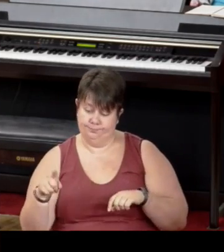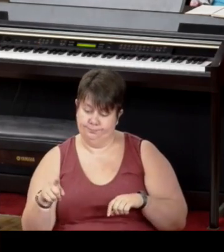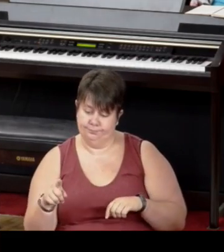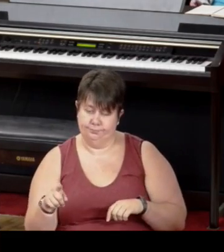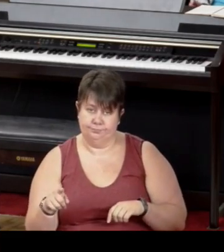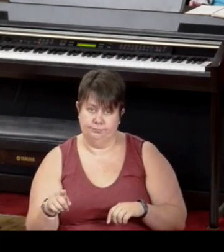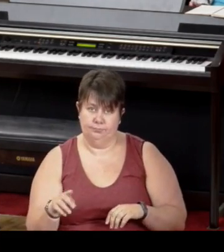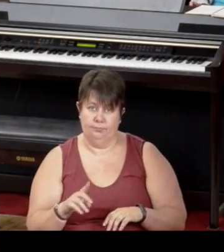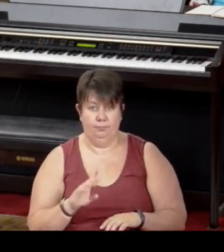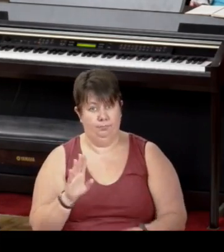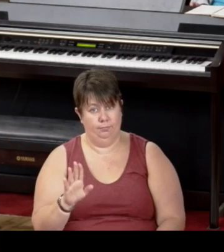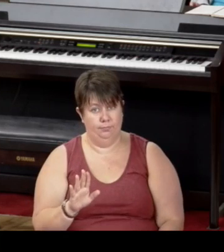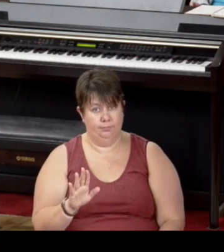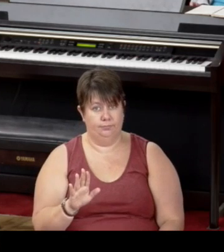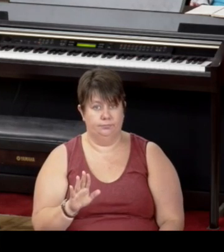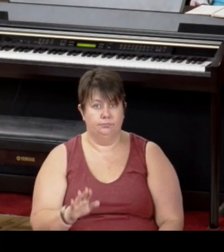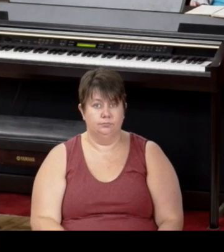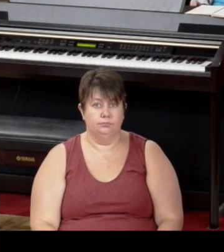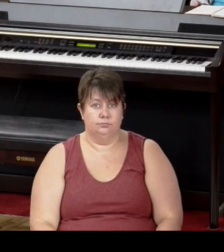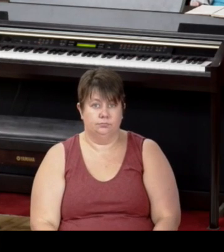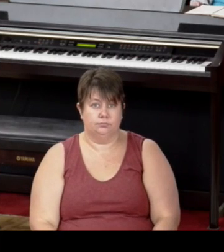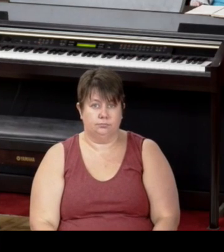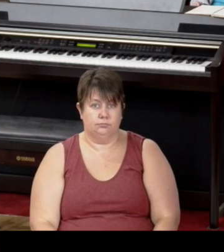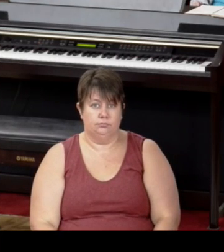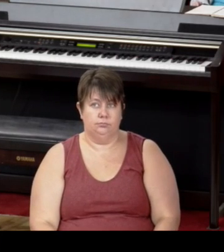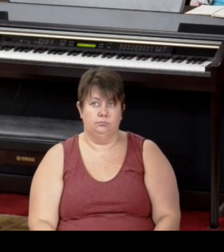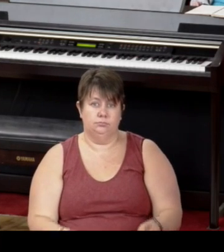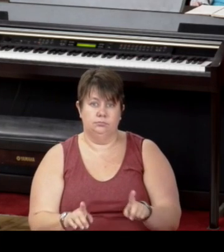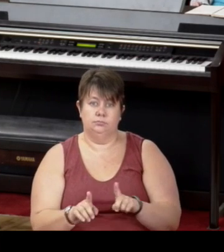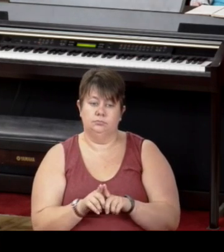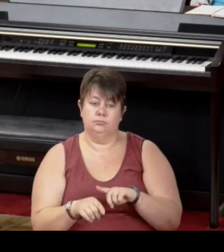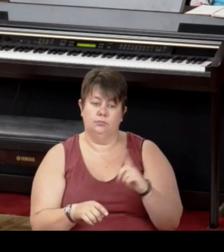But just as with the church at Pergamum,